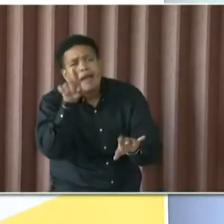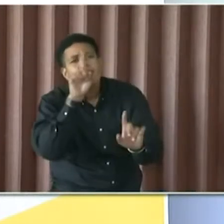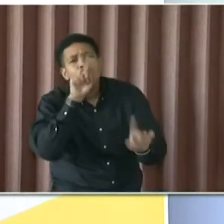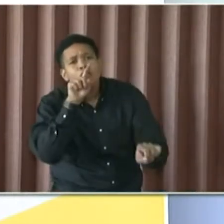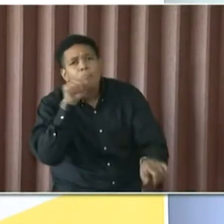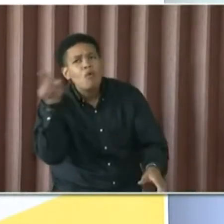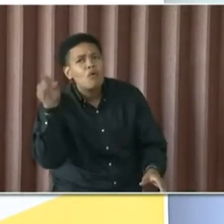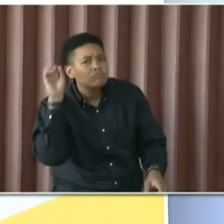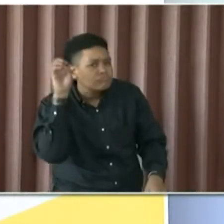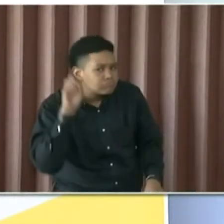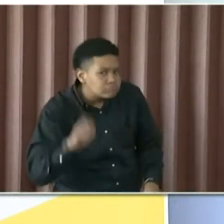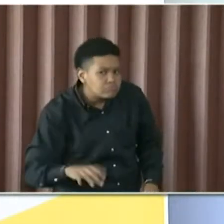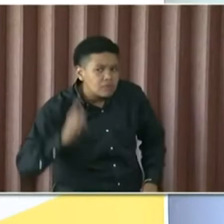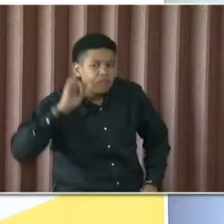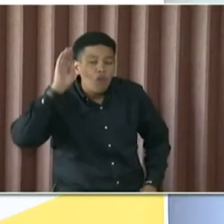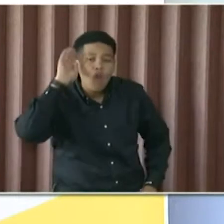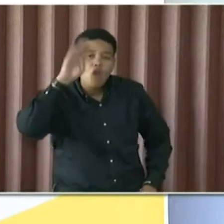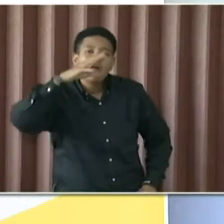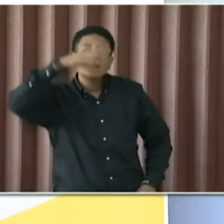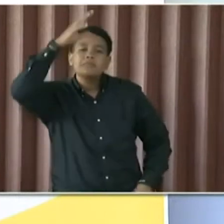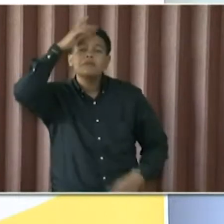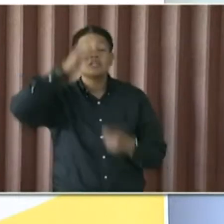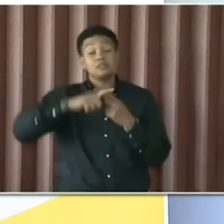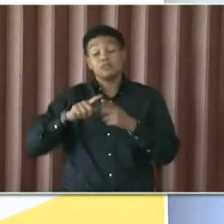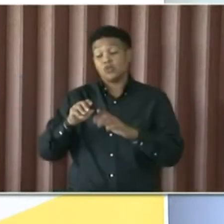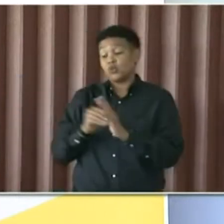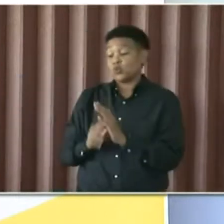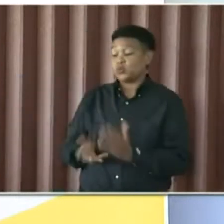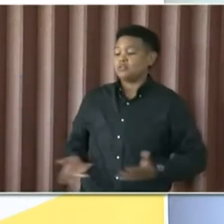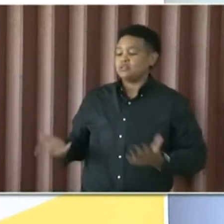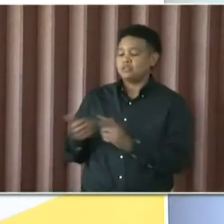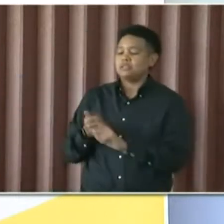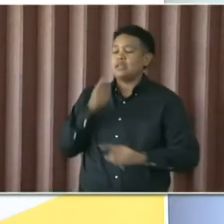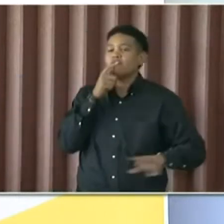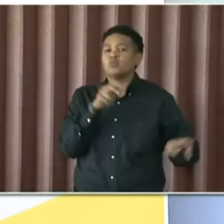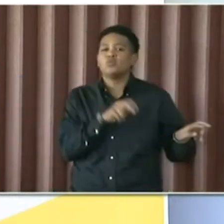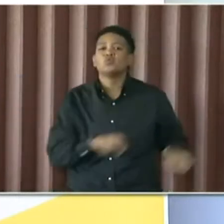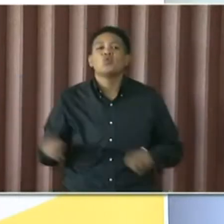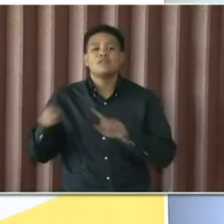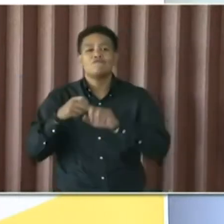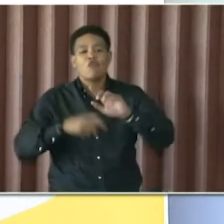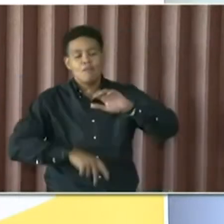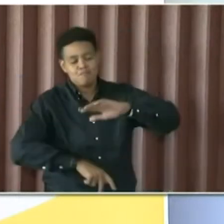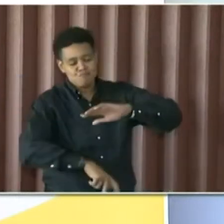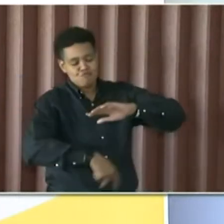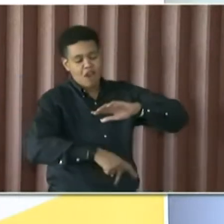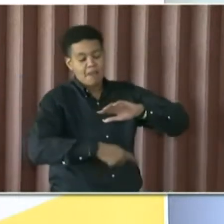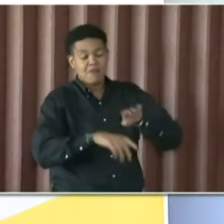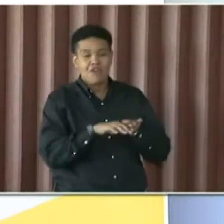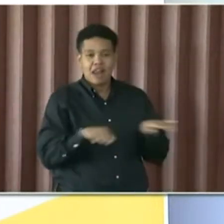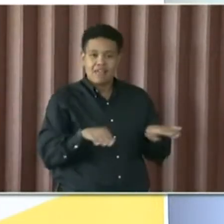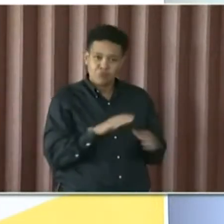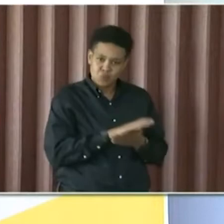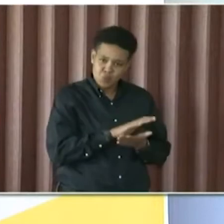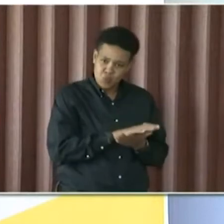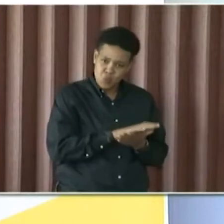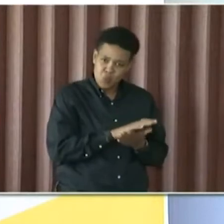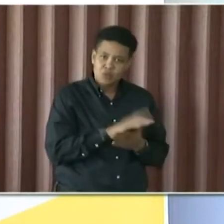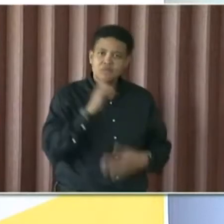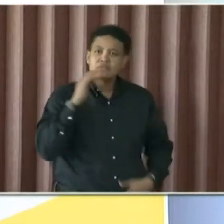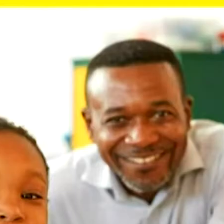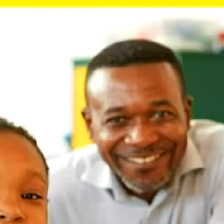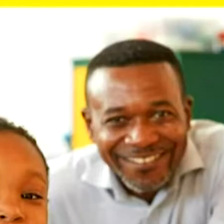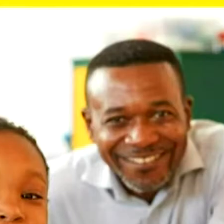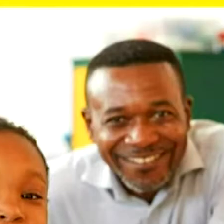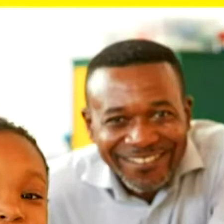reports to all parents and guardians of students who are transitioning from primary level institutions to high